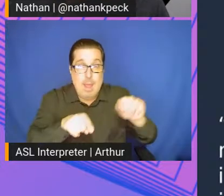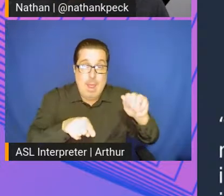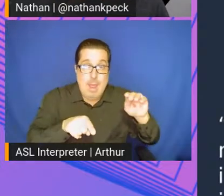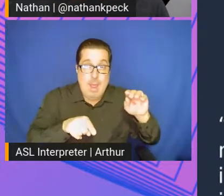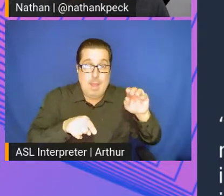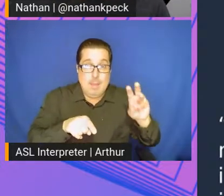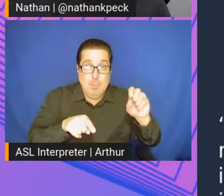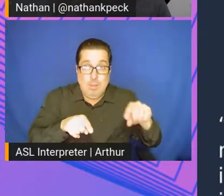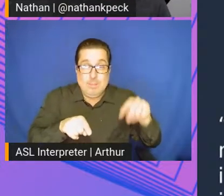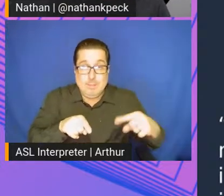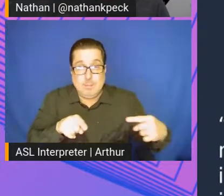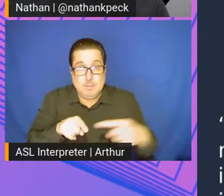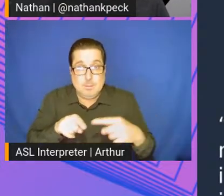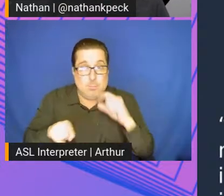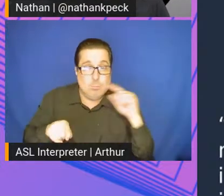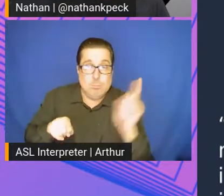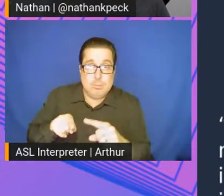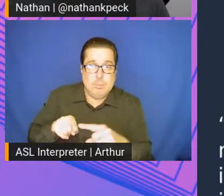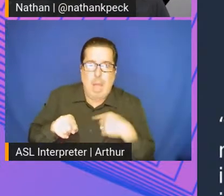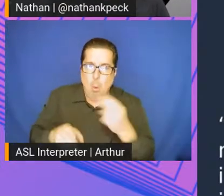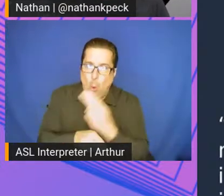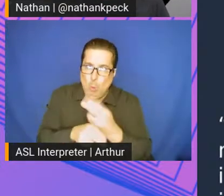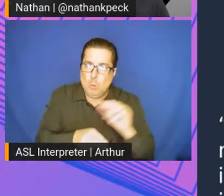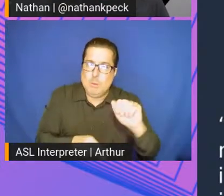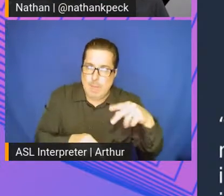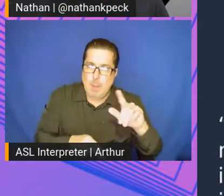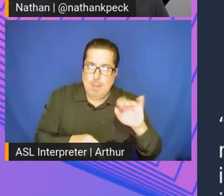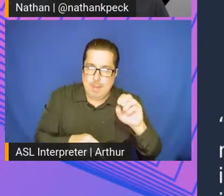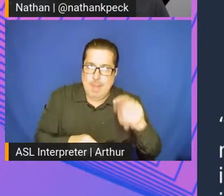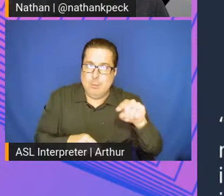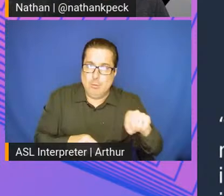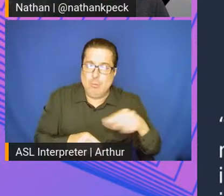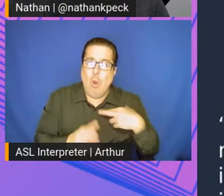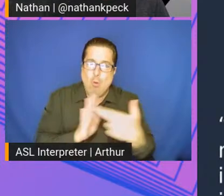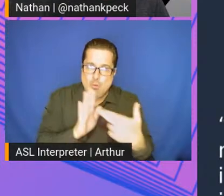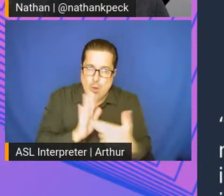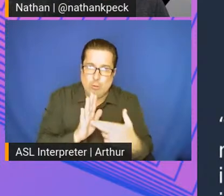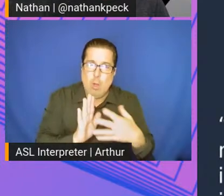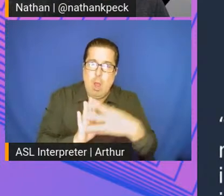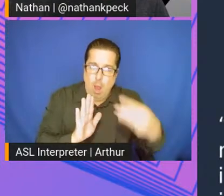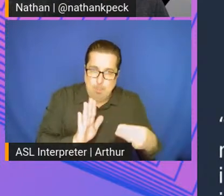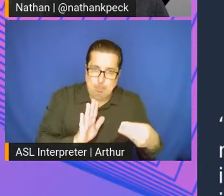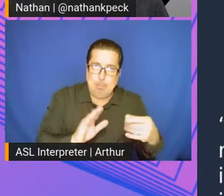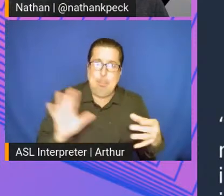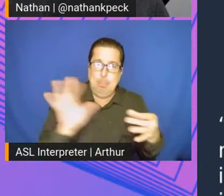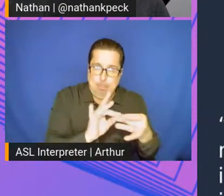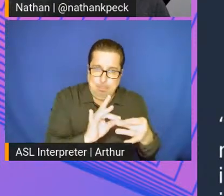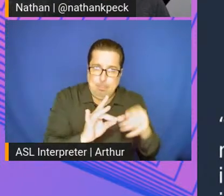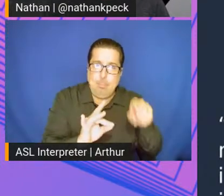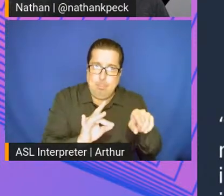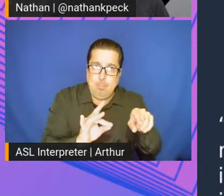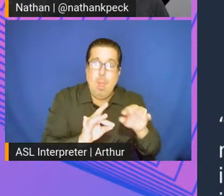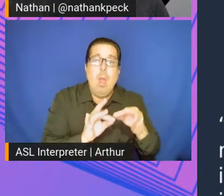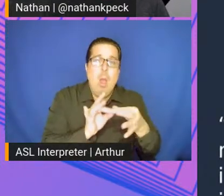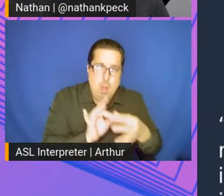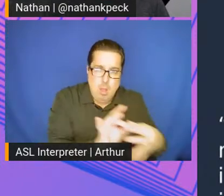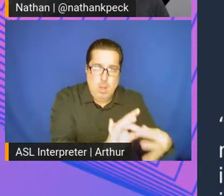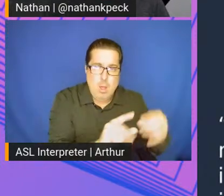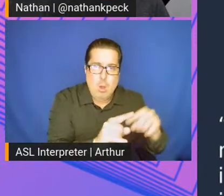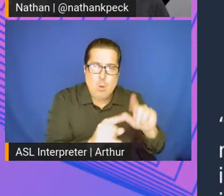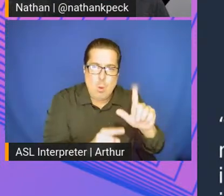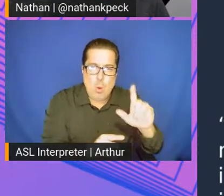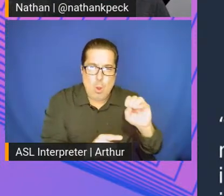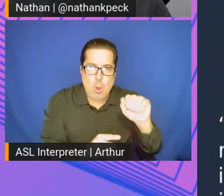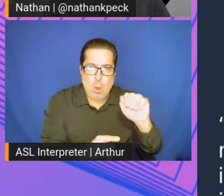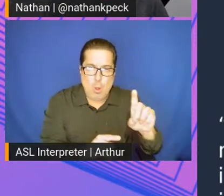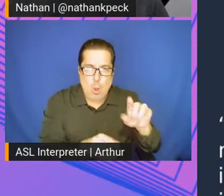of my application, and I want to register those copies into a load balancer, and I want